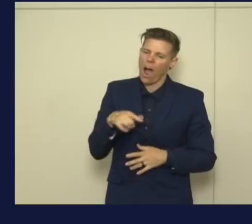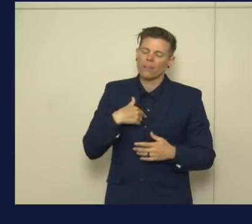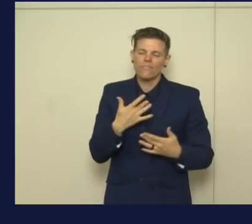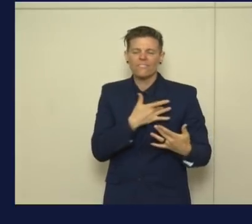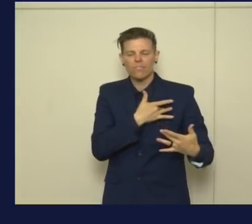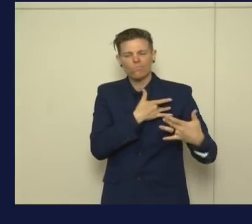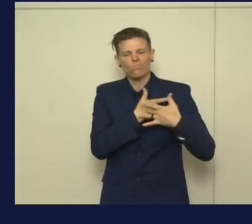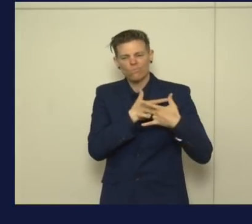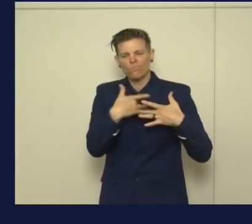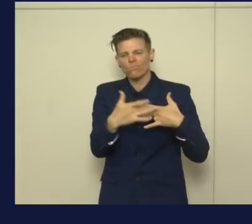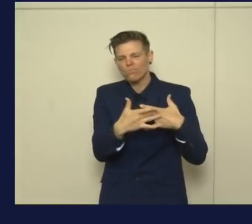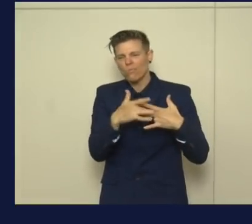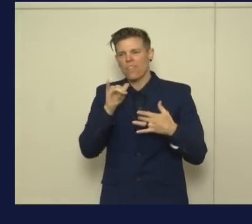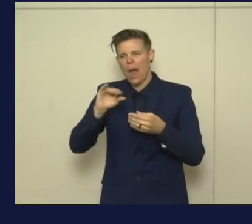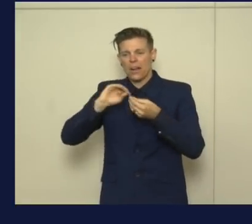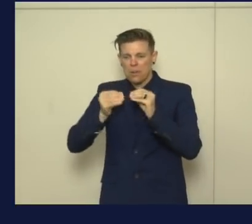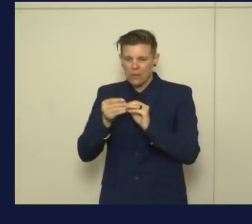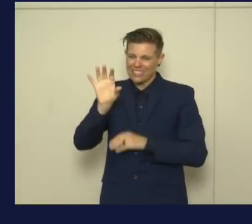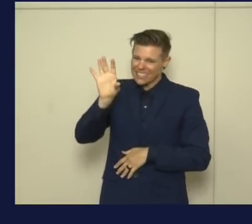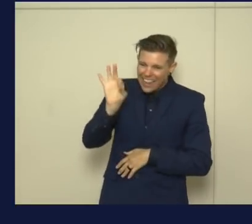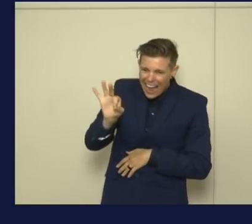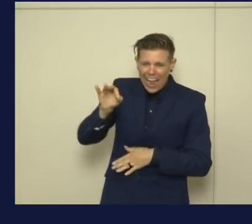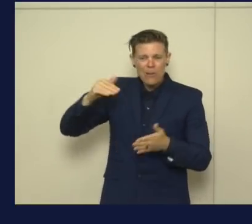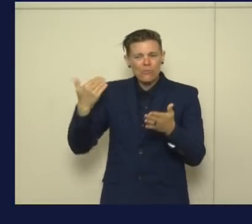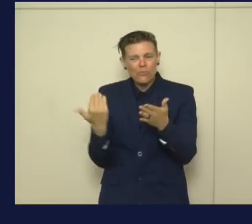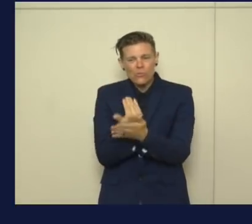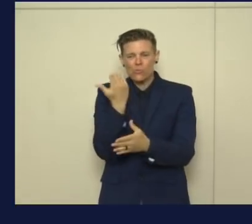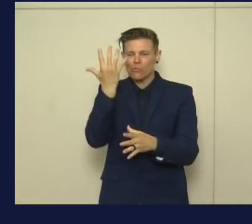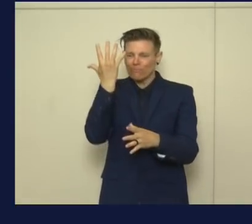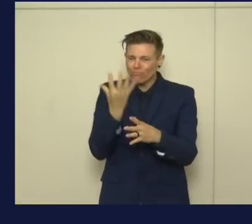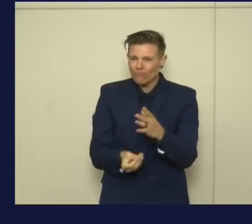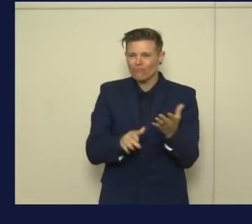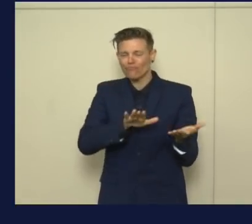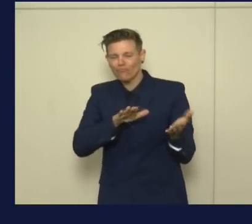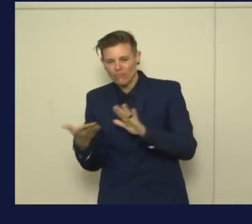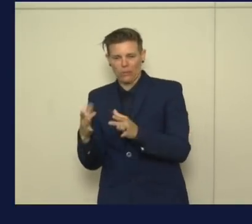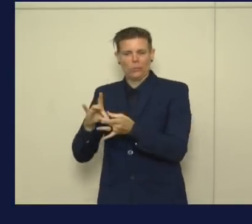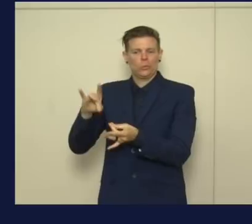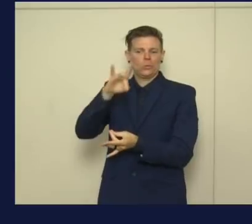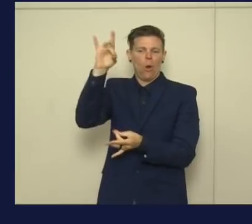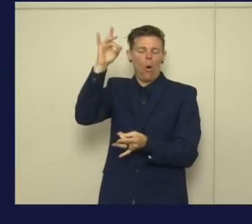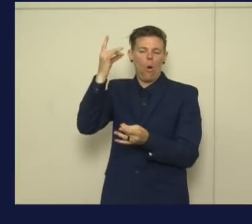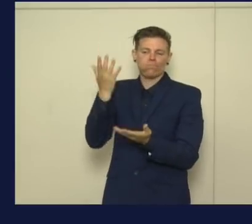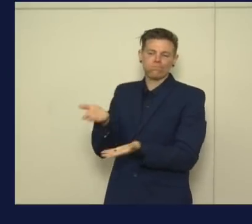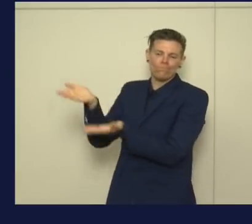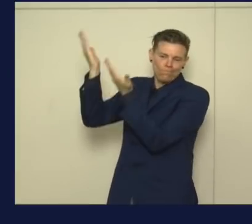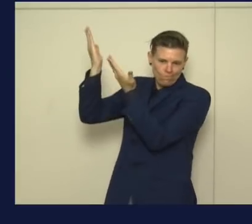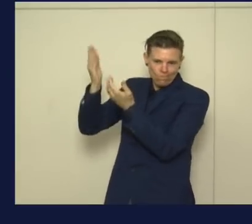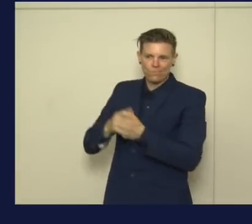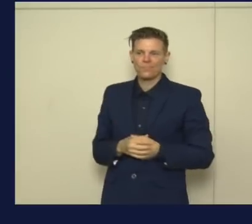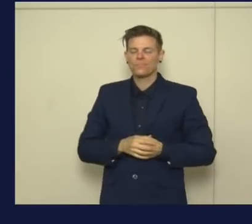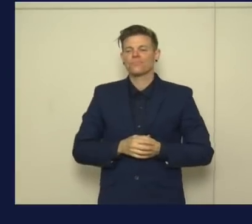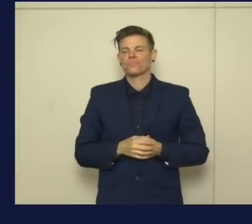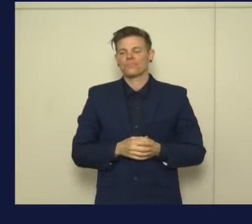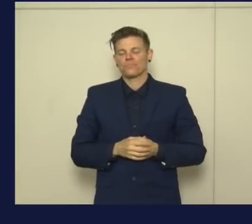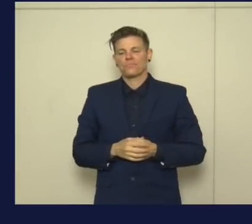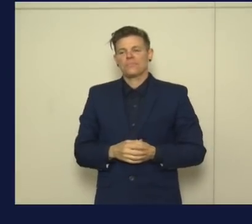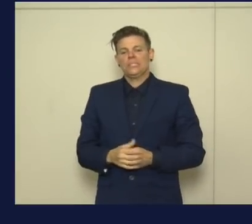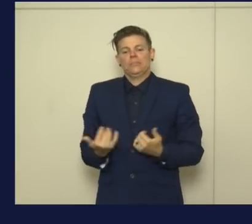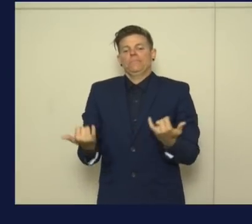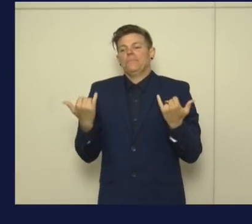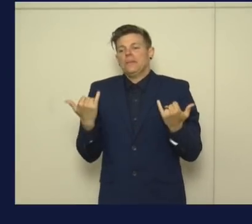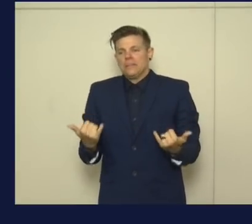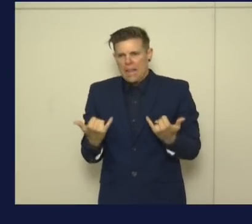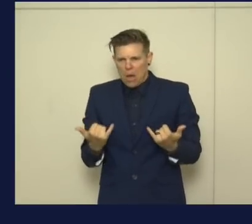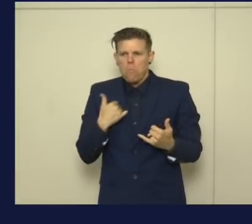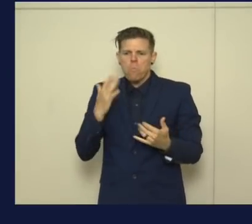more beautiful souls. All right. With that, we're going to go, and let's do the last thing on this